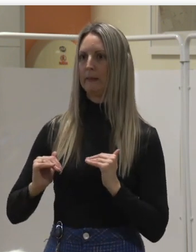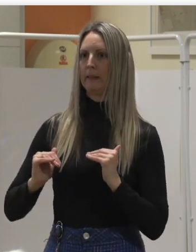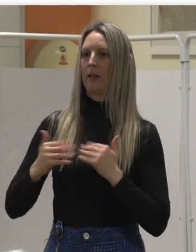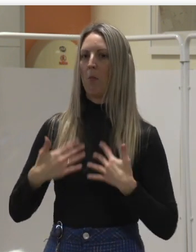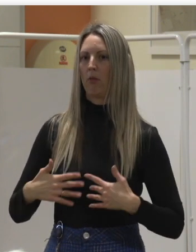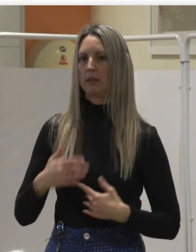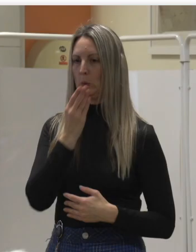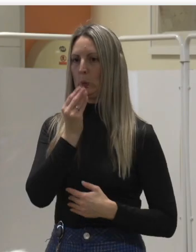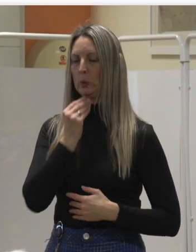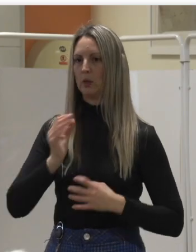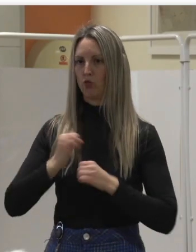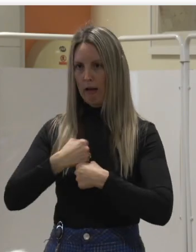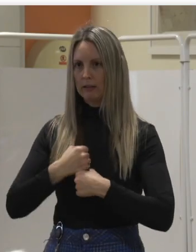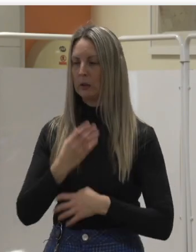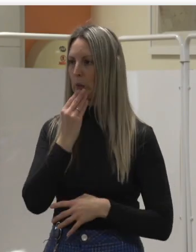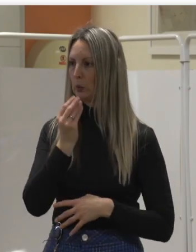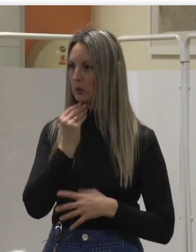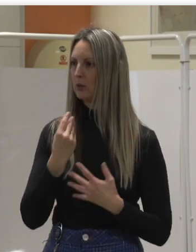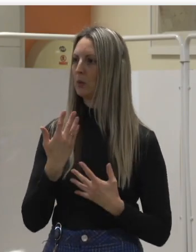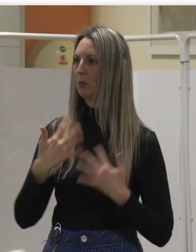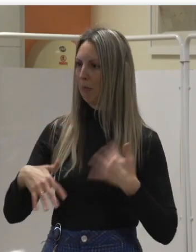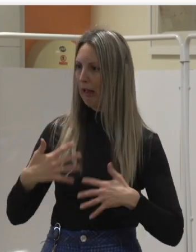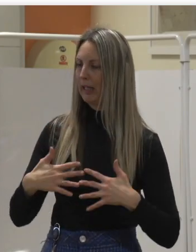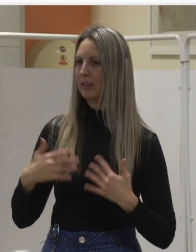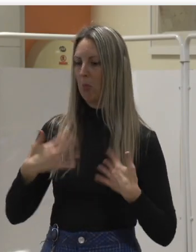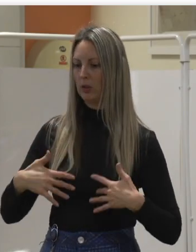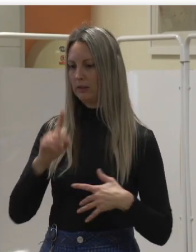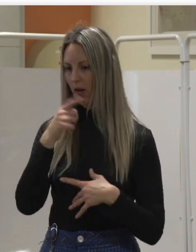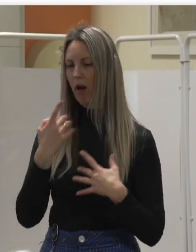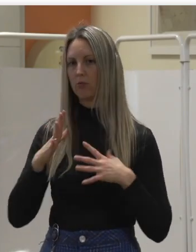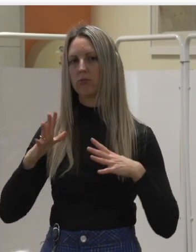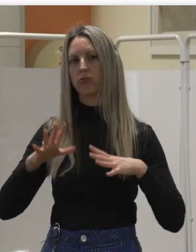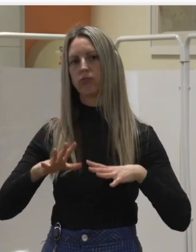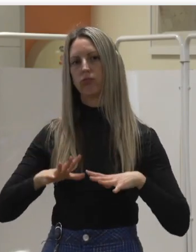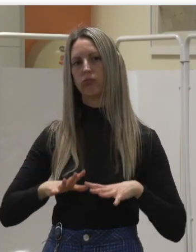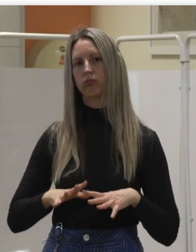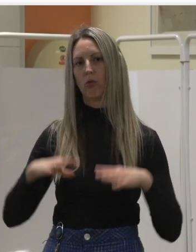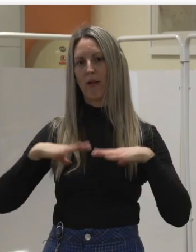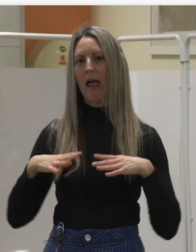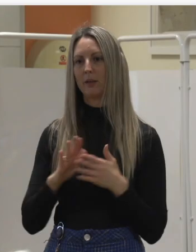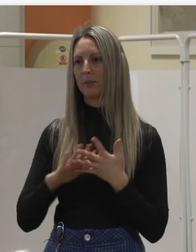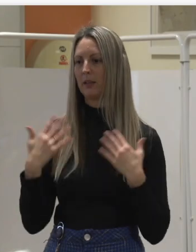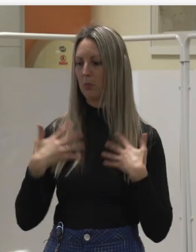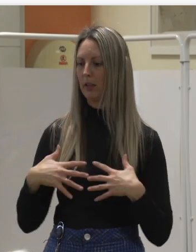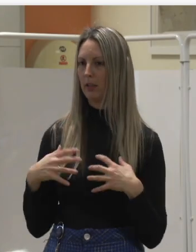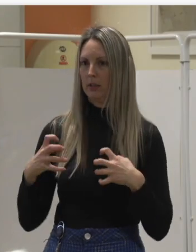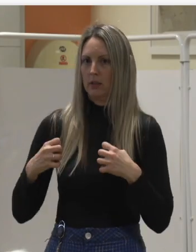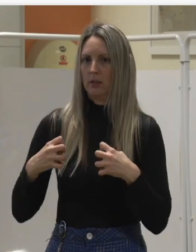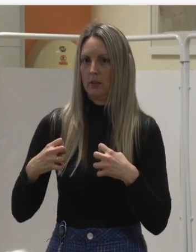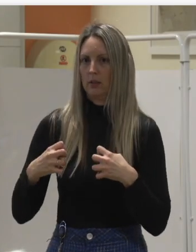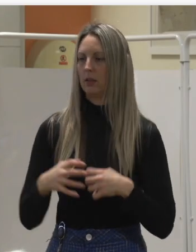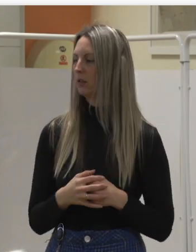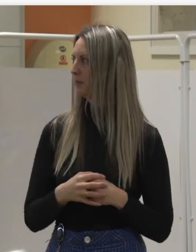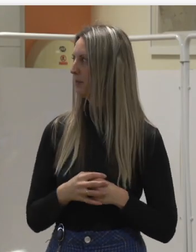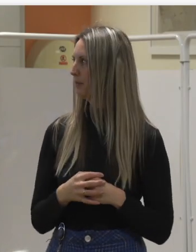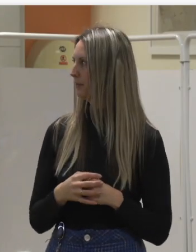back to the brain to say that there is pain, even though there should not be. And there is blunted response from the brain to shut